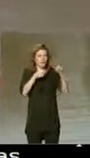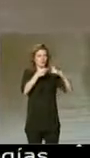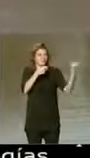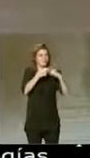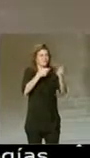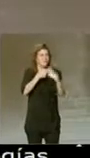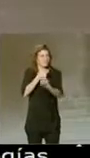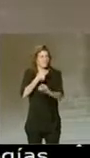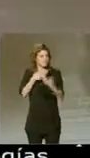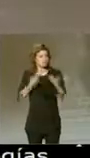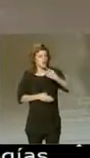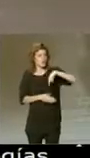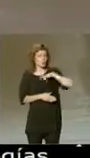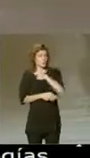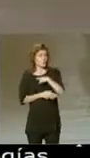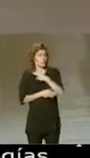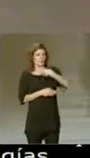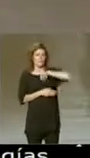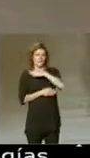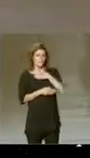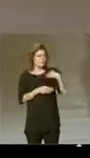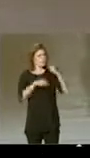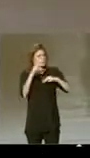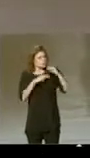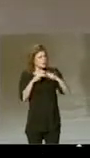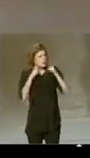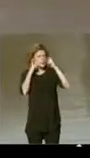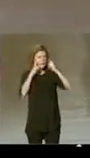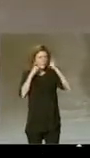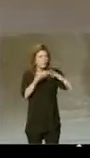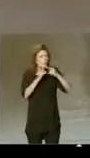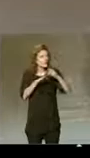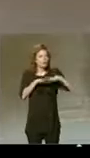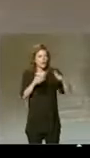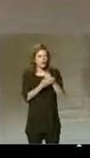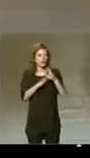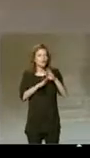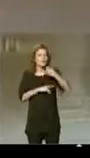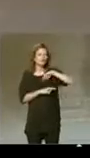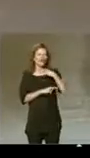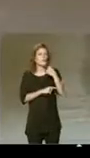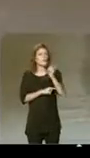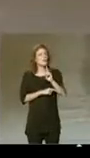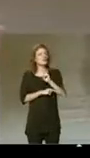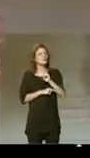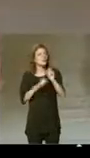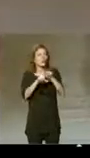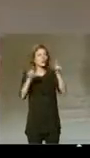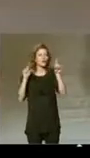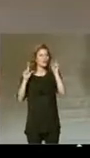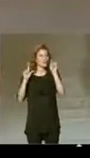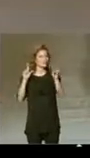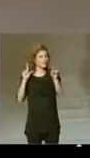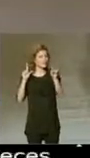the Drt4all committee, we are very positive and constructive, because we want solutions for everybody. Instead of